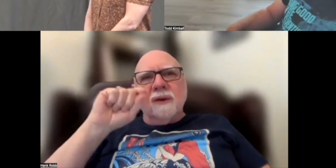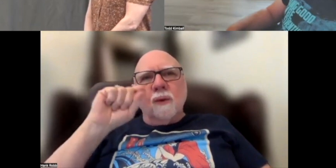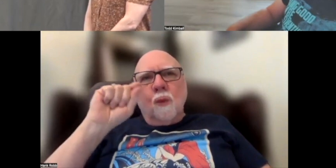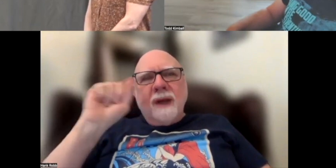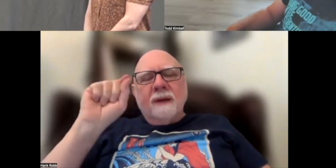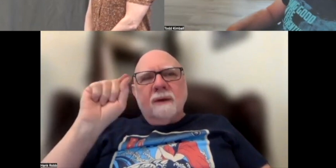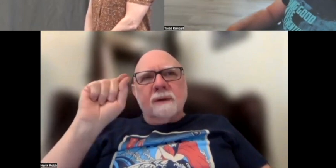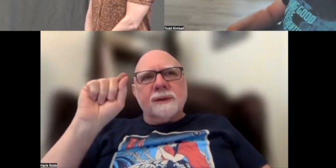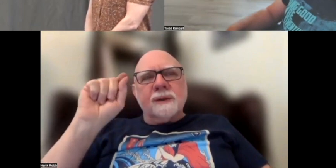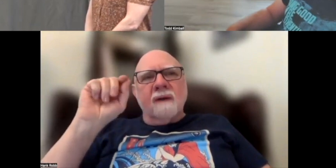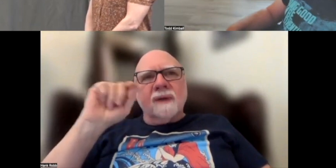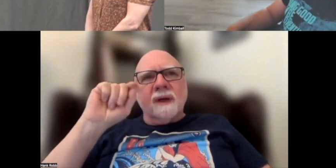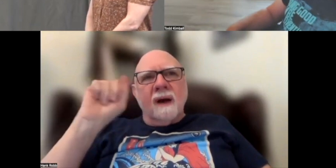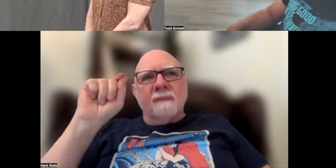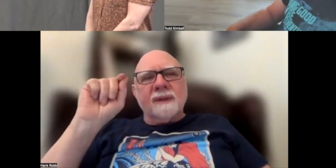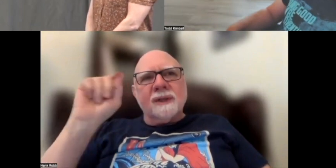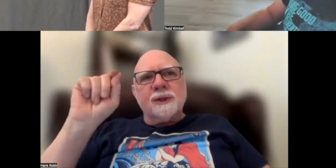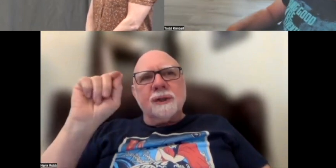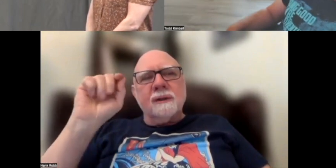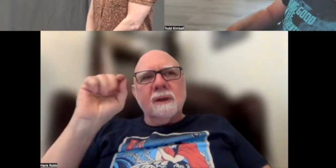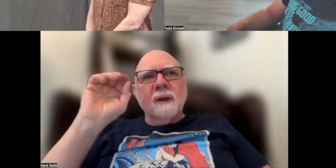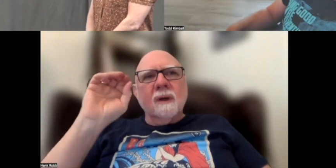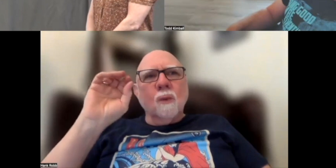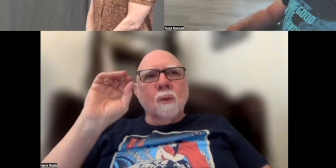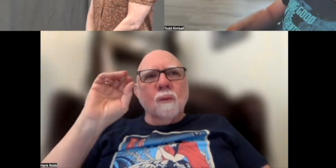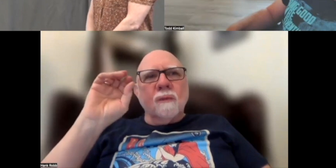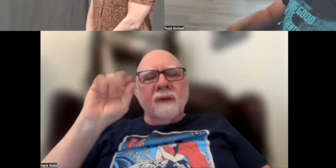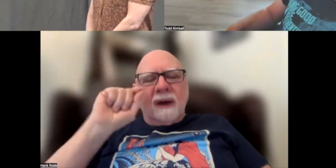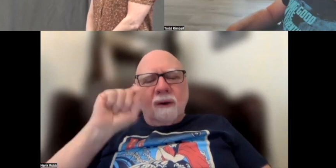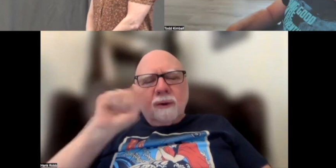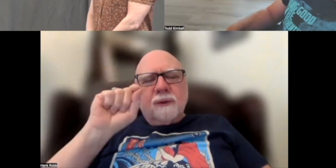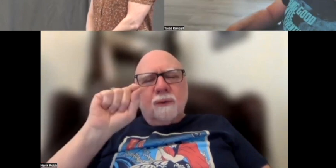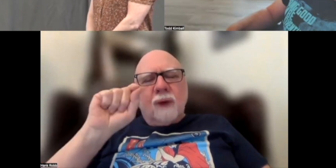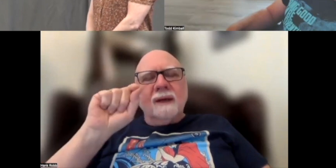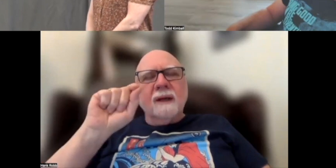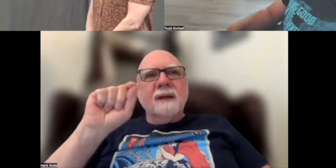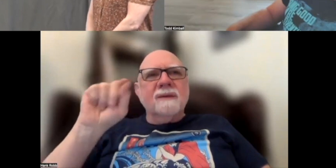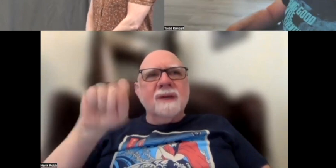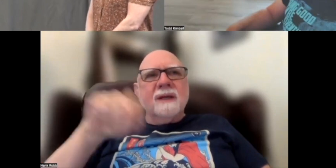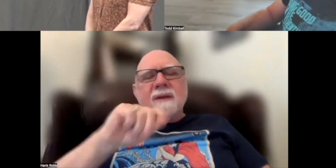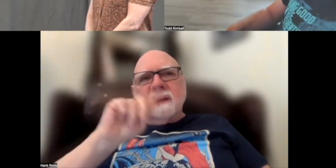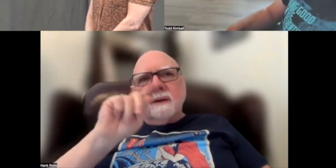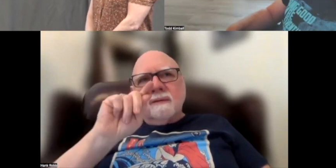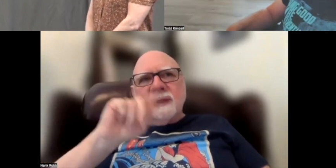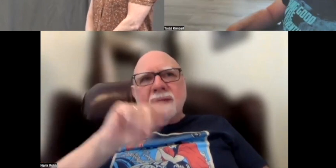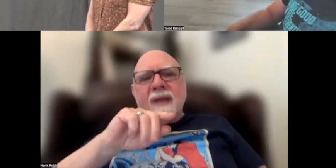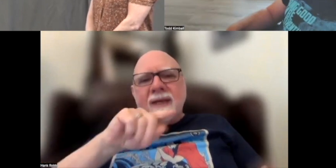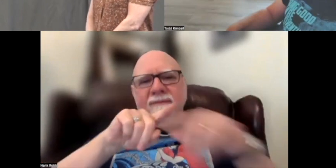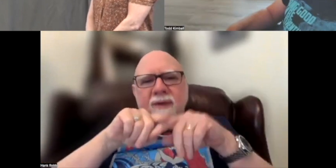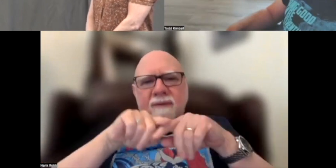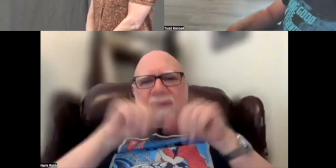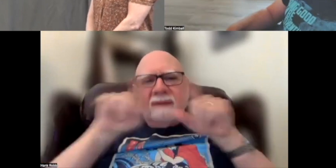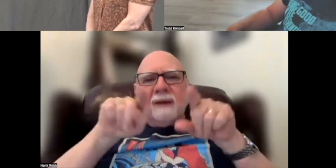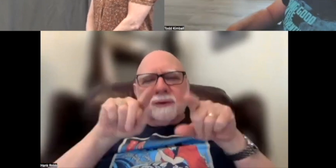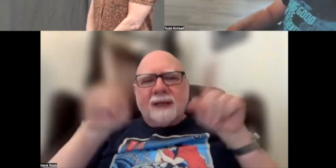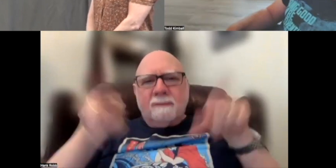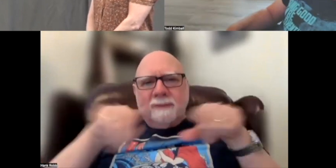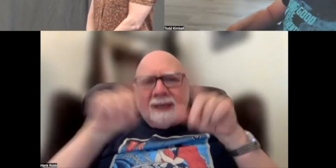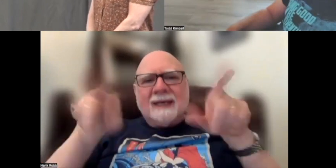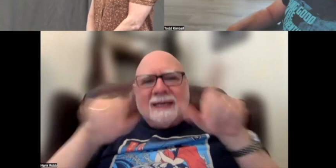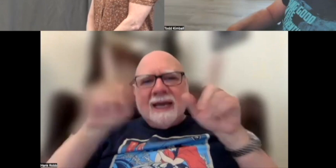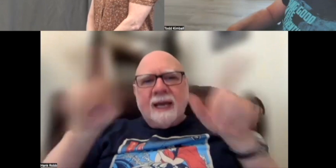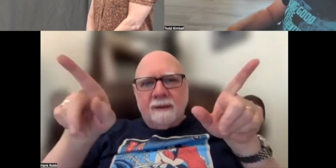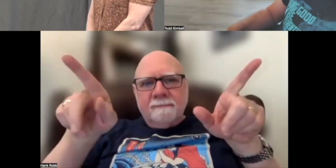did the winners of the competition, if I heard you right, then the females get to